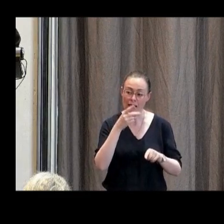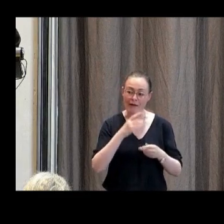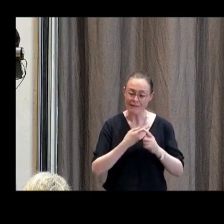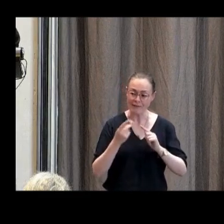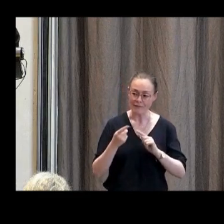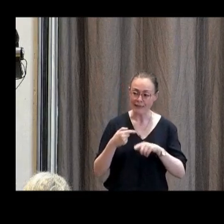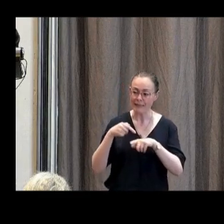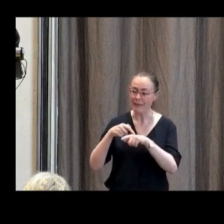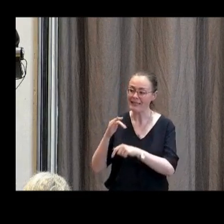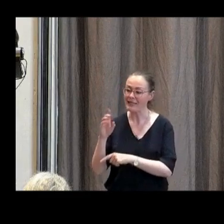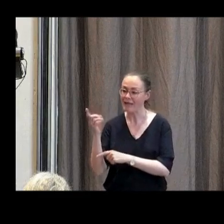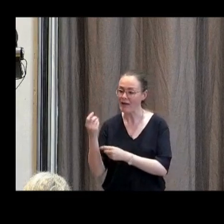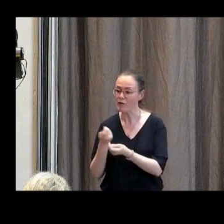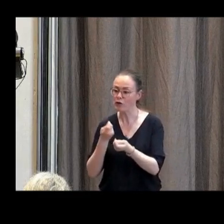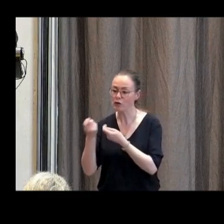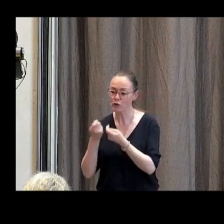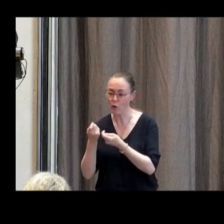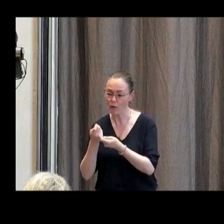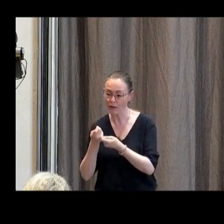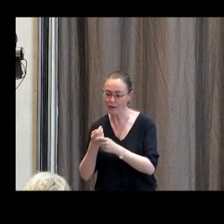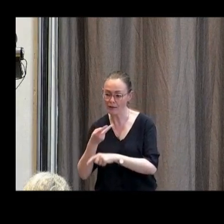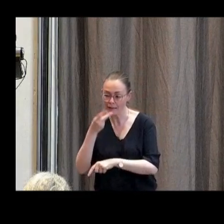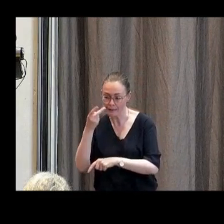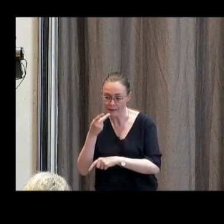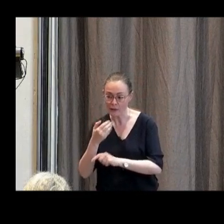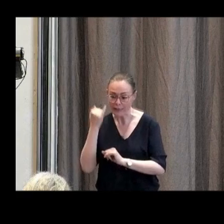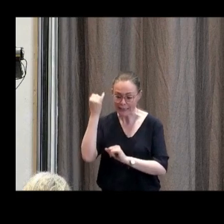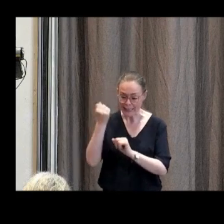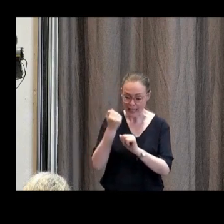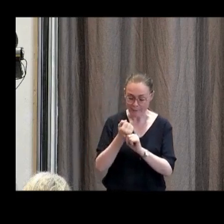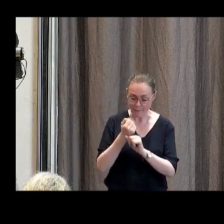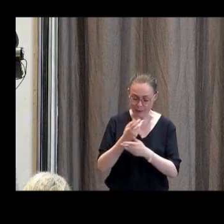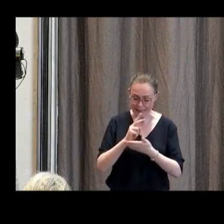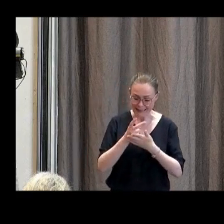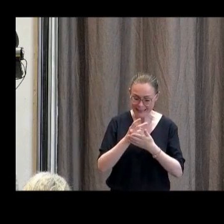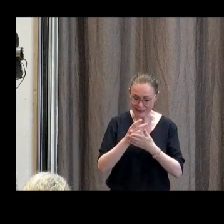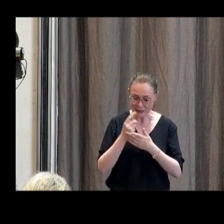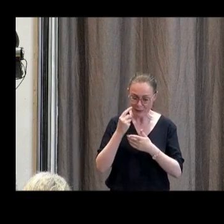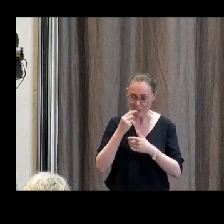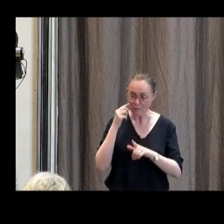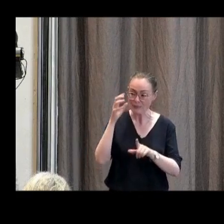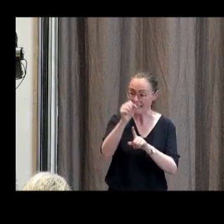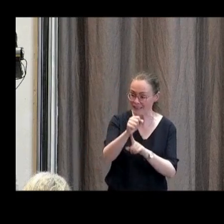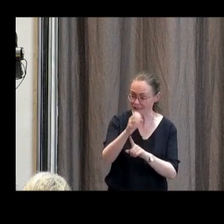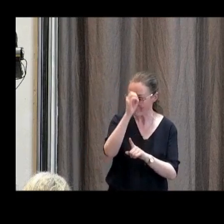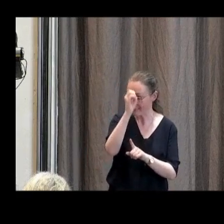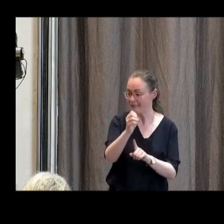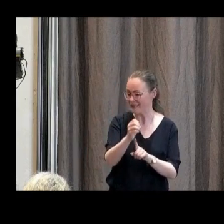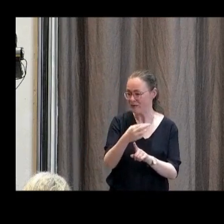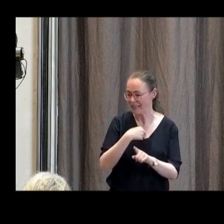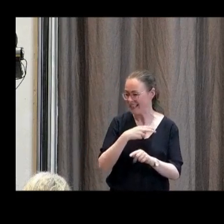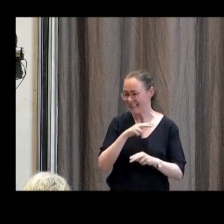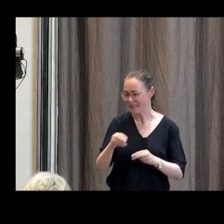to controls, the idea of seizure prediction was not shown in this paper. But it was